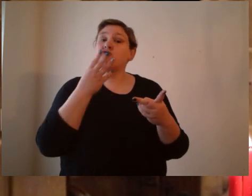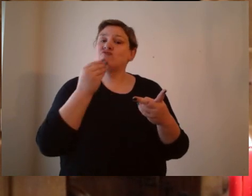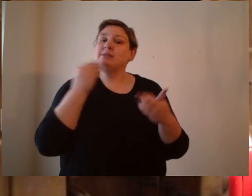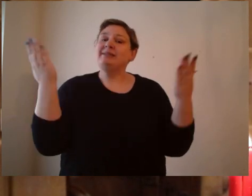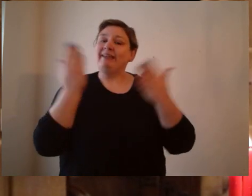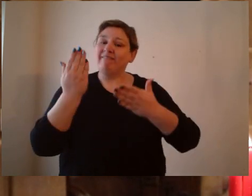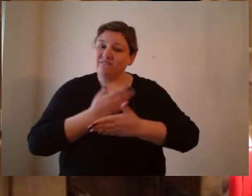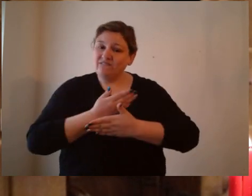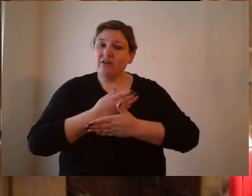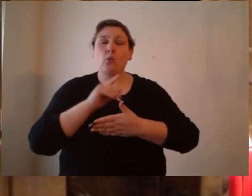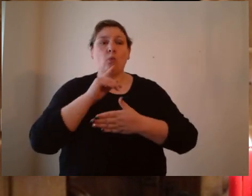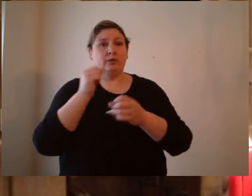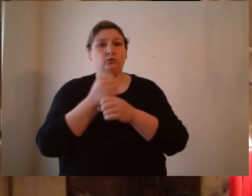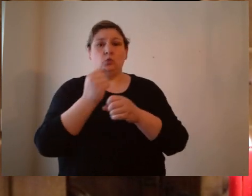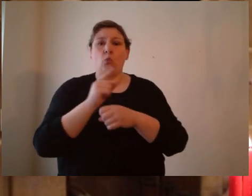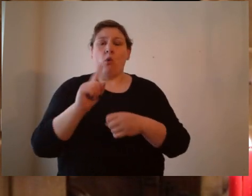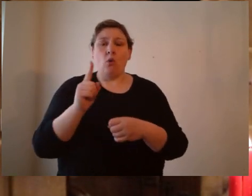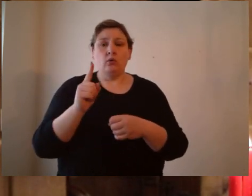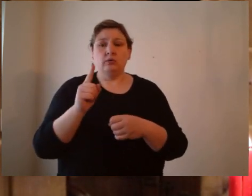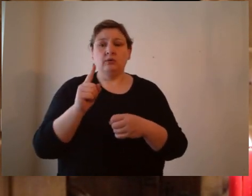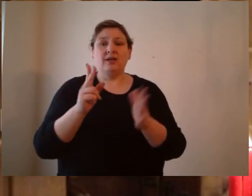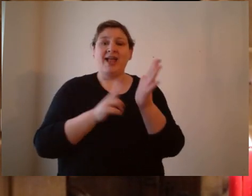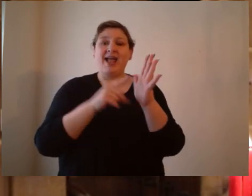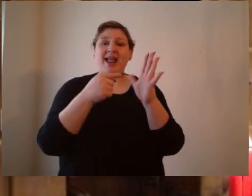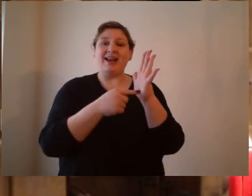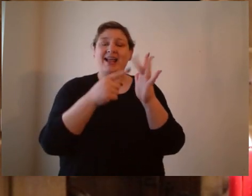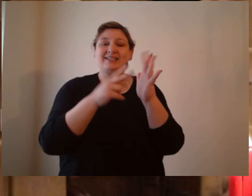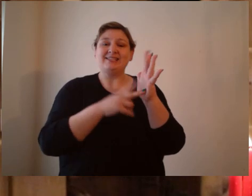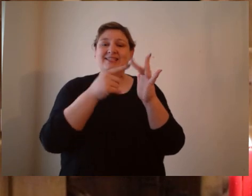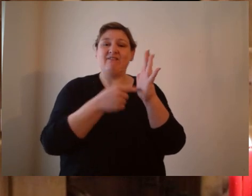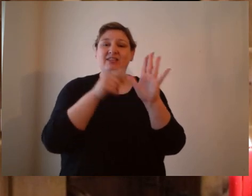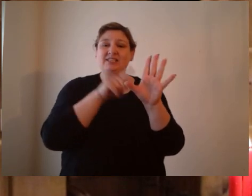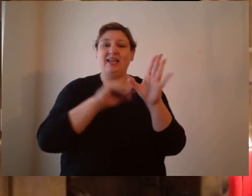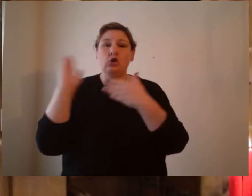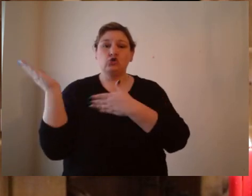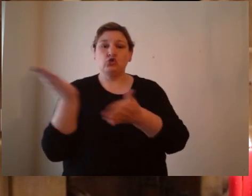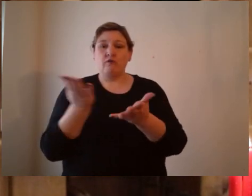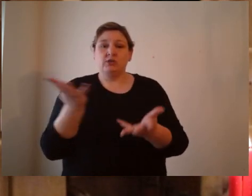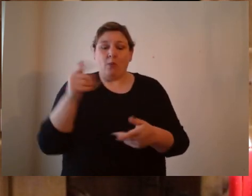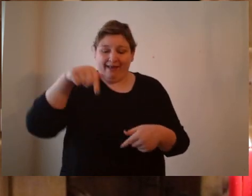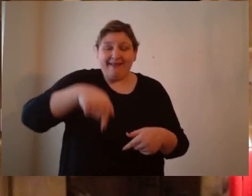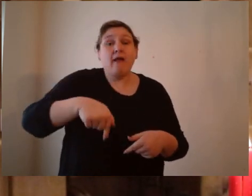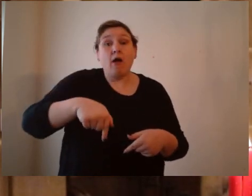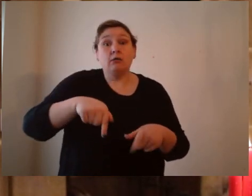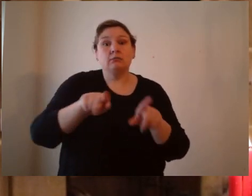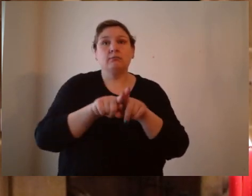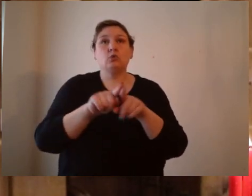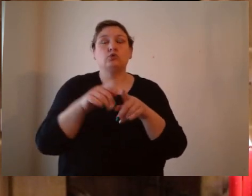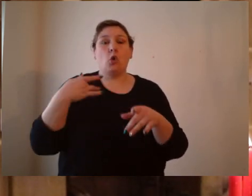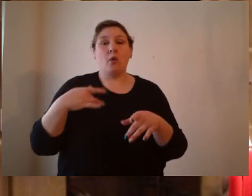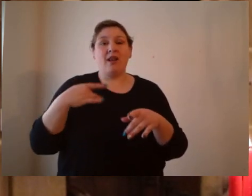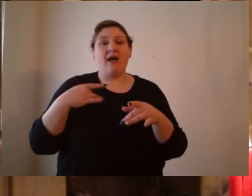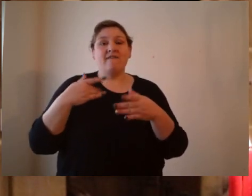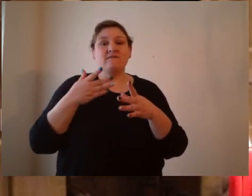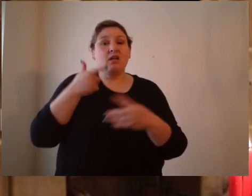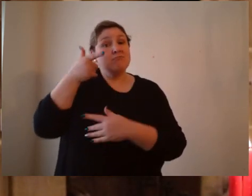on Christmas Eve, we're going to be bringing you a nativity service, which is going to be here in the Minster and also live